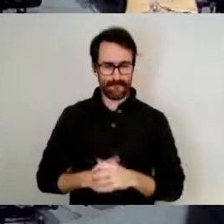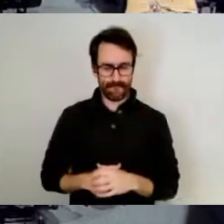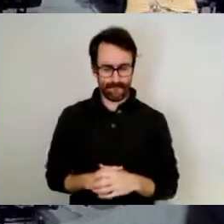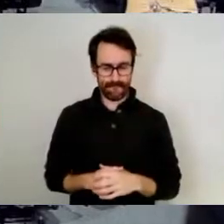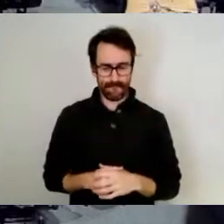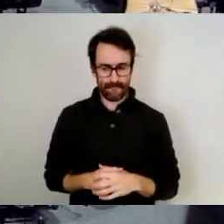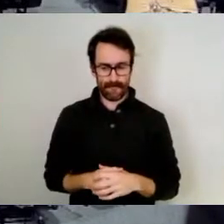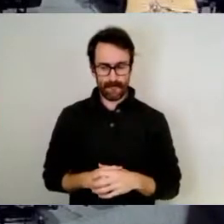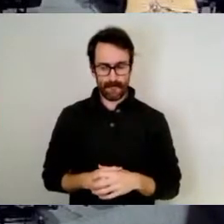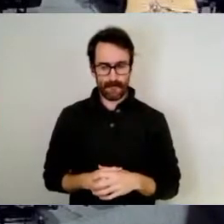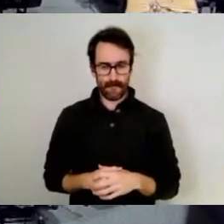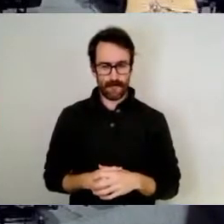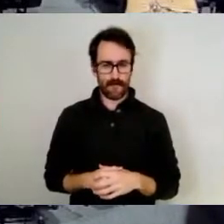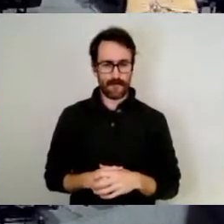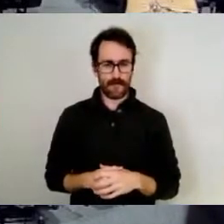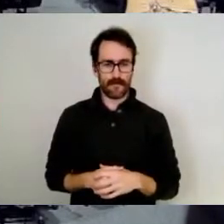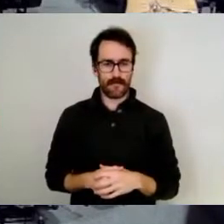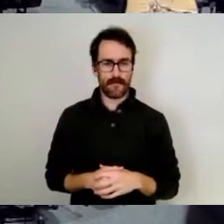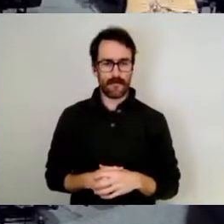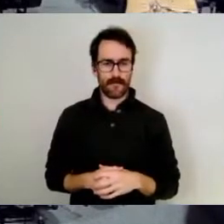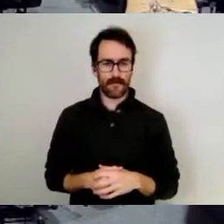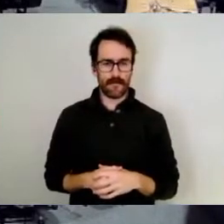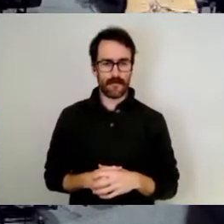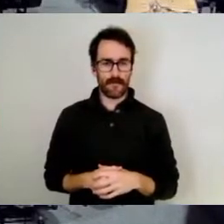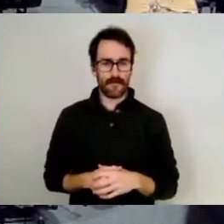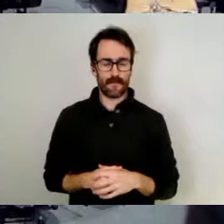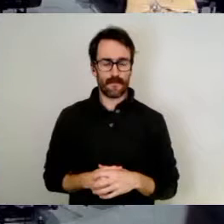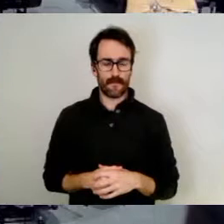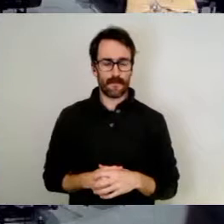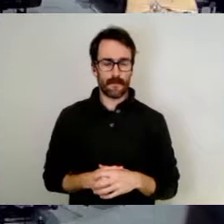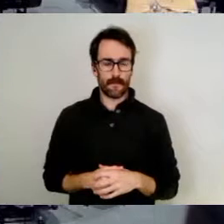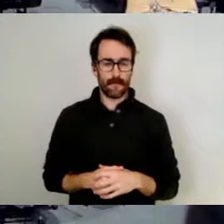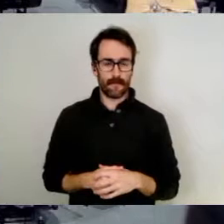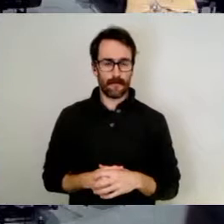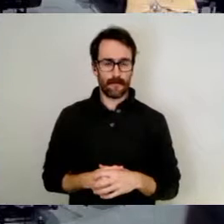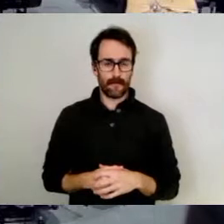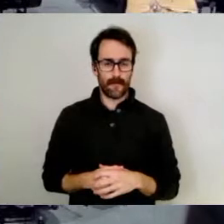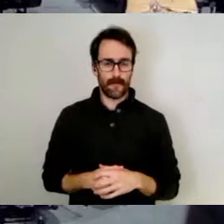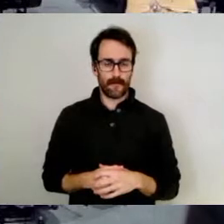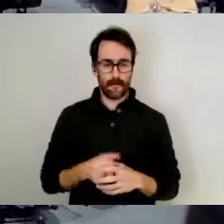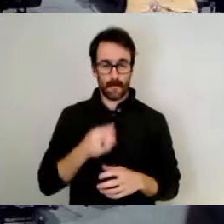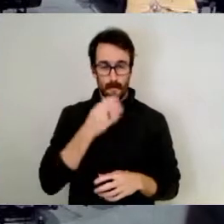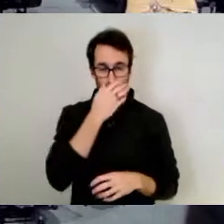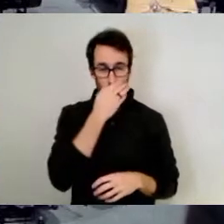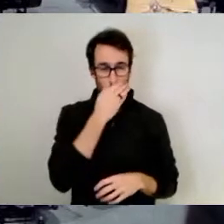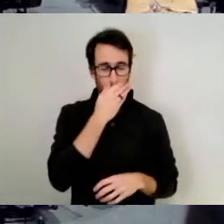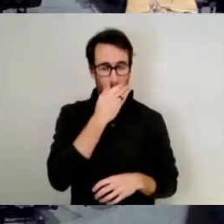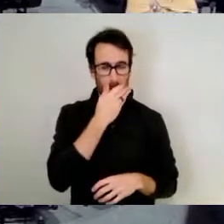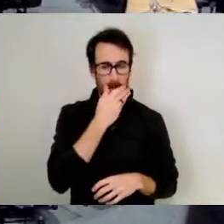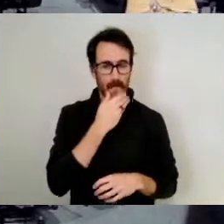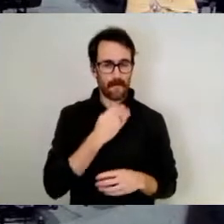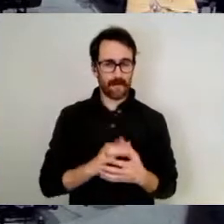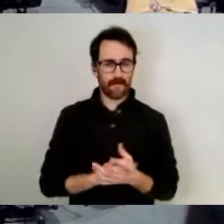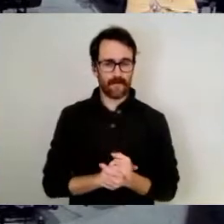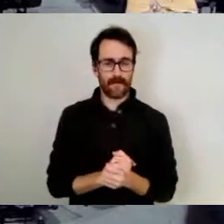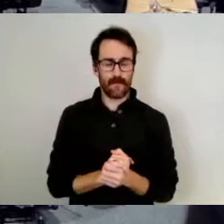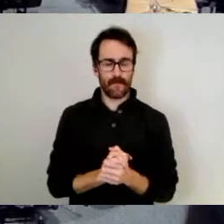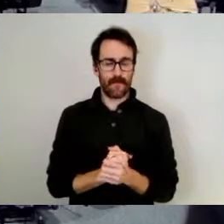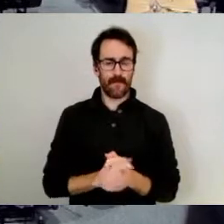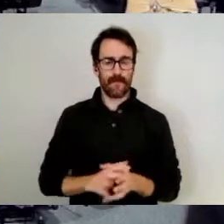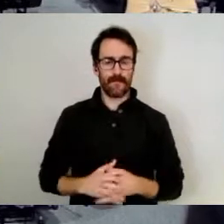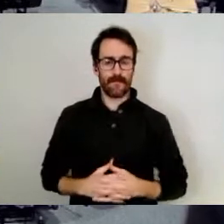Thank you. Nous allons maintenant passer à Emmanuel Poisson à Radio-Canada. Emmanuel Poisson, Radio-Canada.